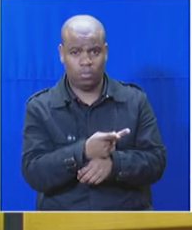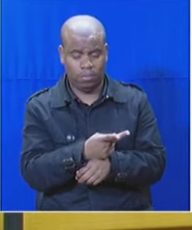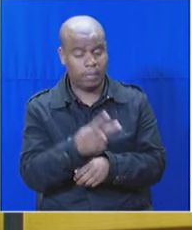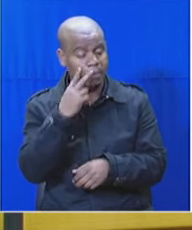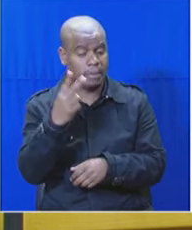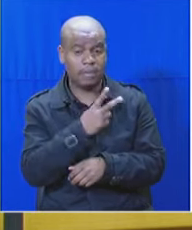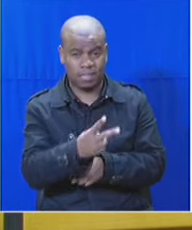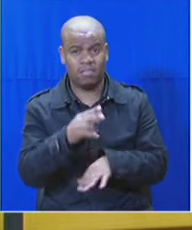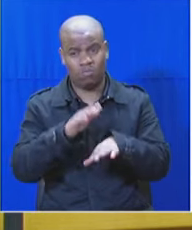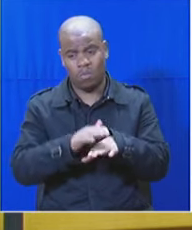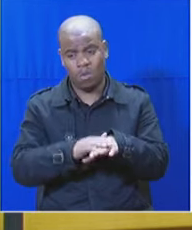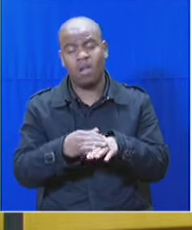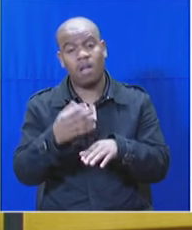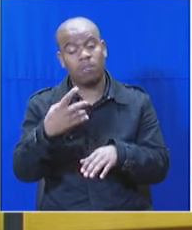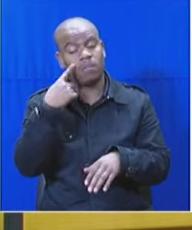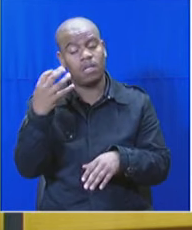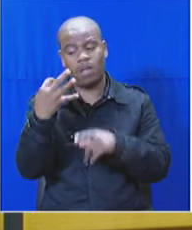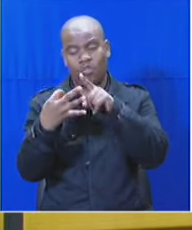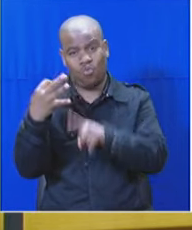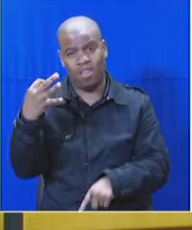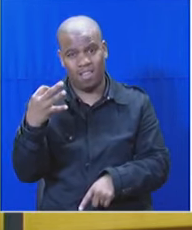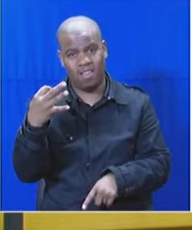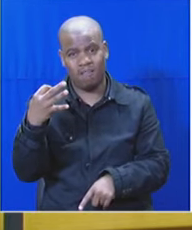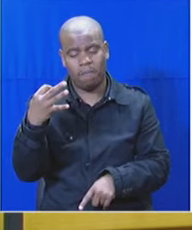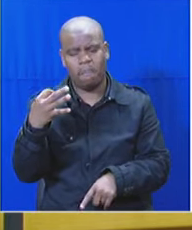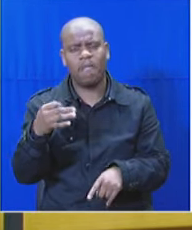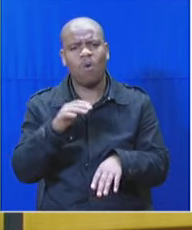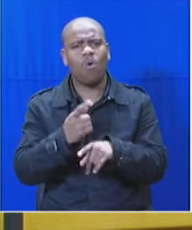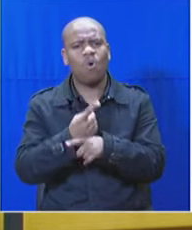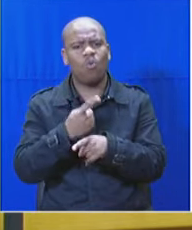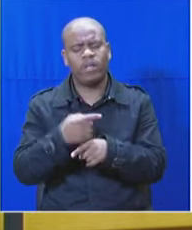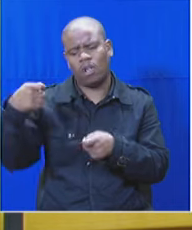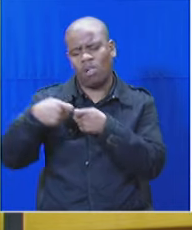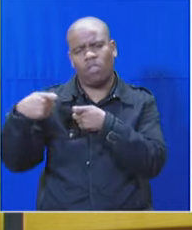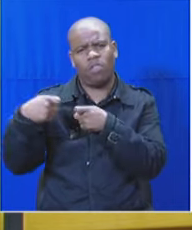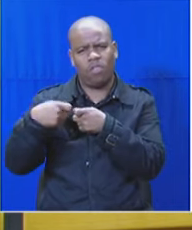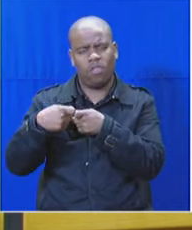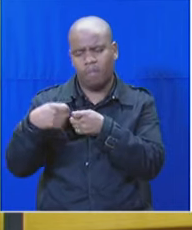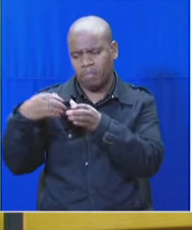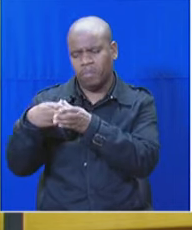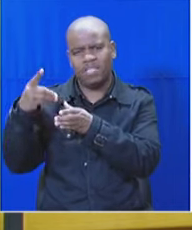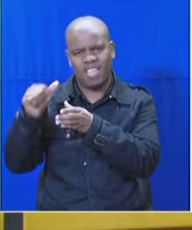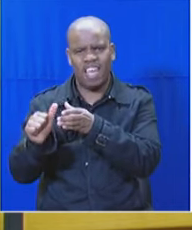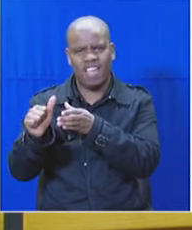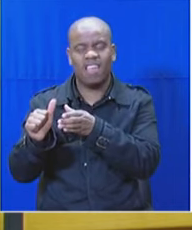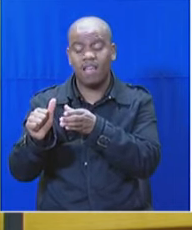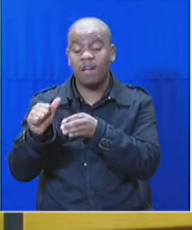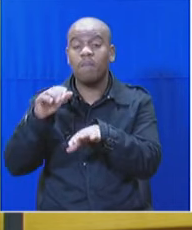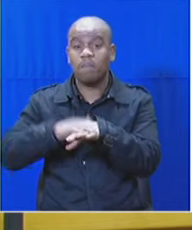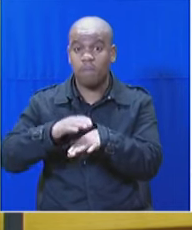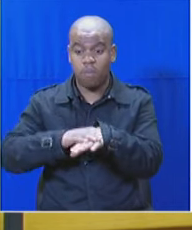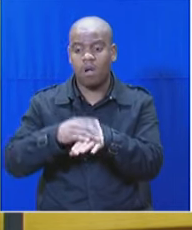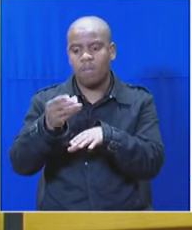amongst others, I just highlight three, the hooliganization of the liberal DA as a consequence of